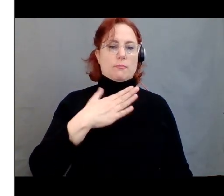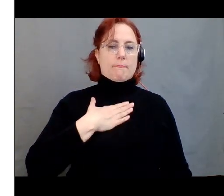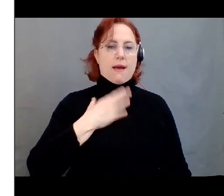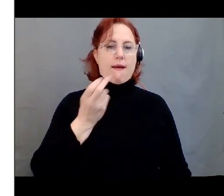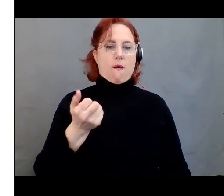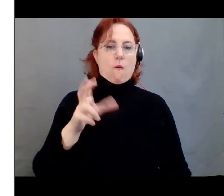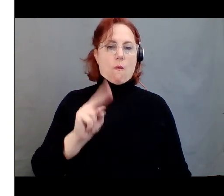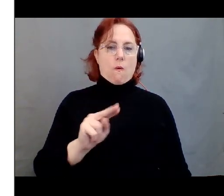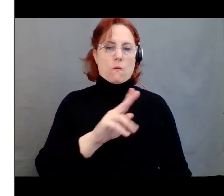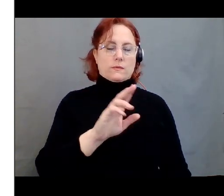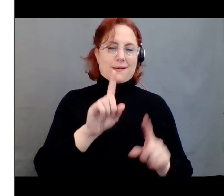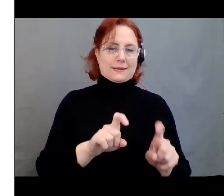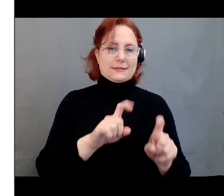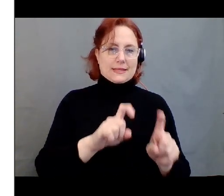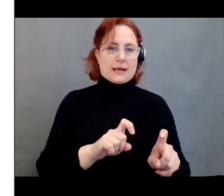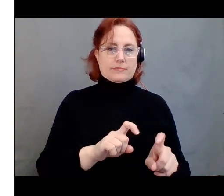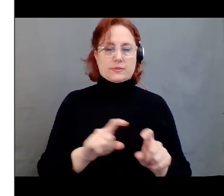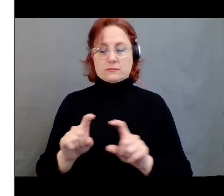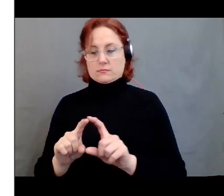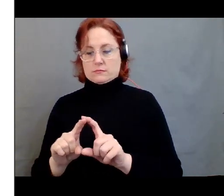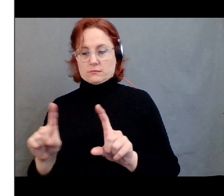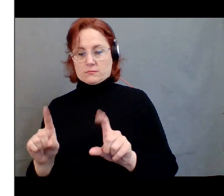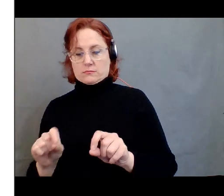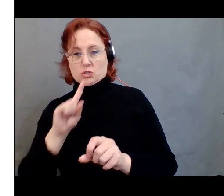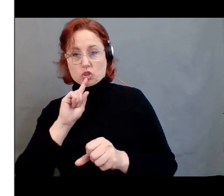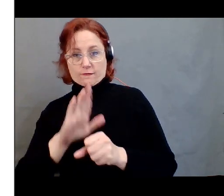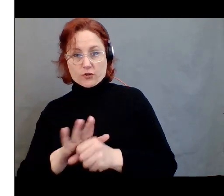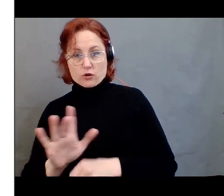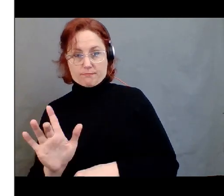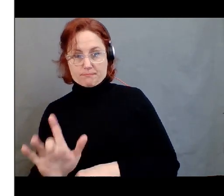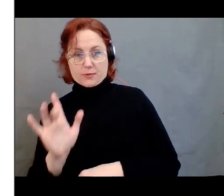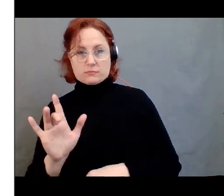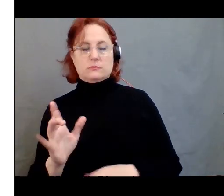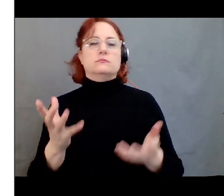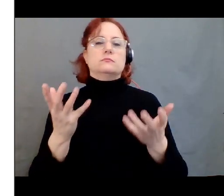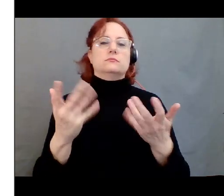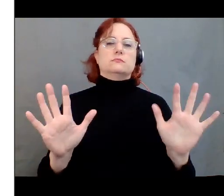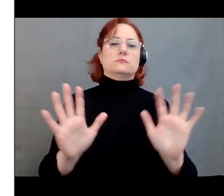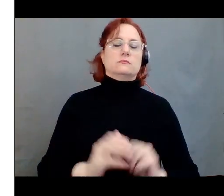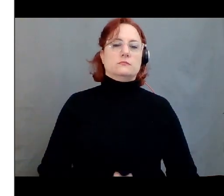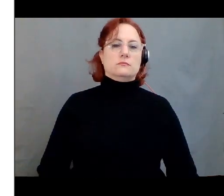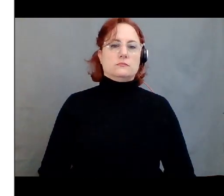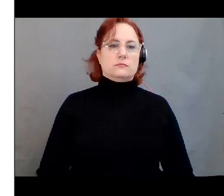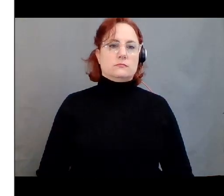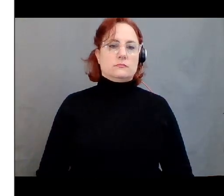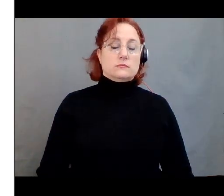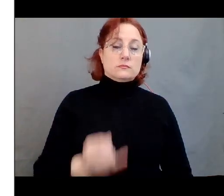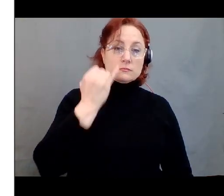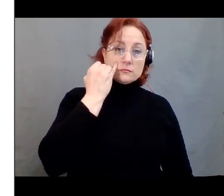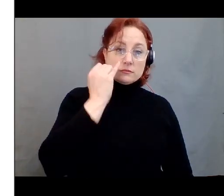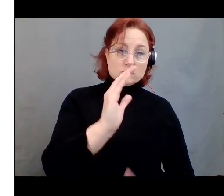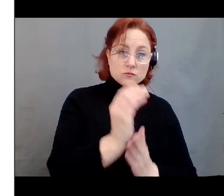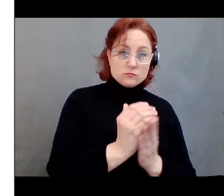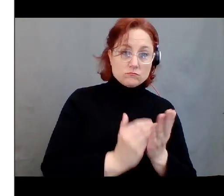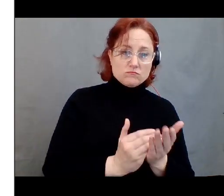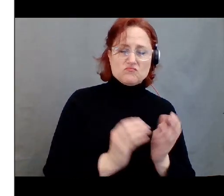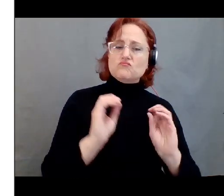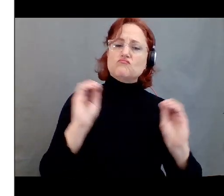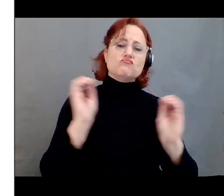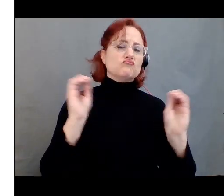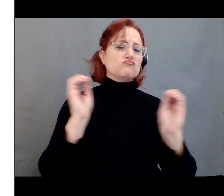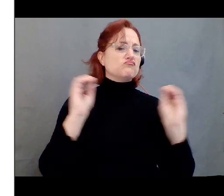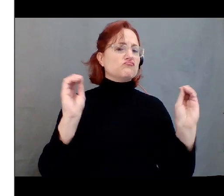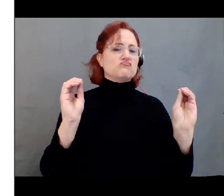response. No other steps are needed when this option is selected. If you will not have any quizzes or exams